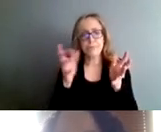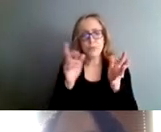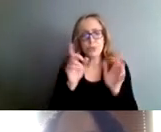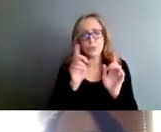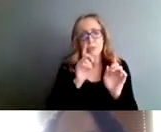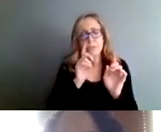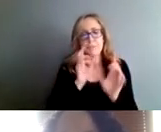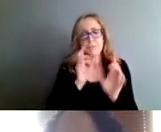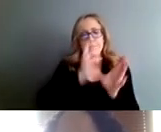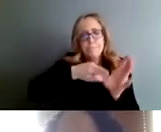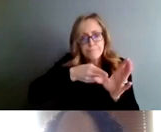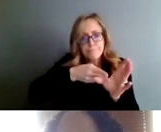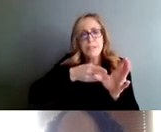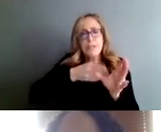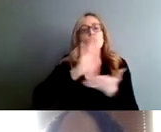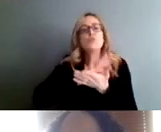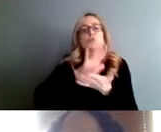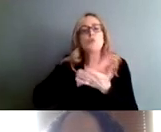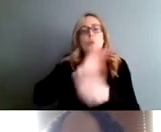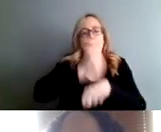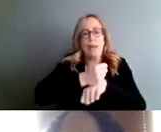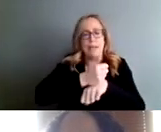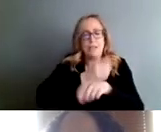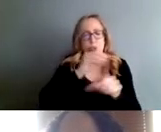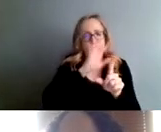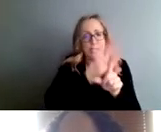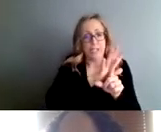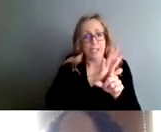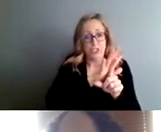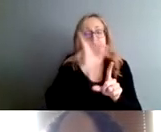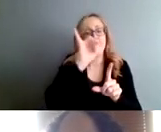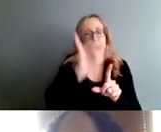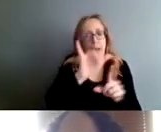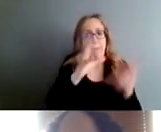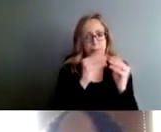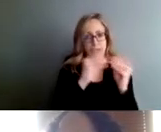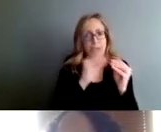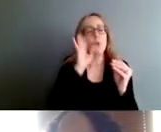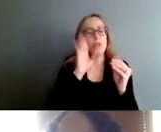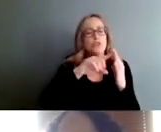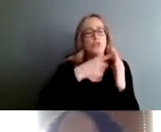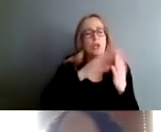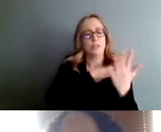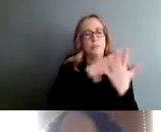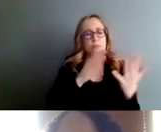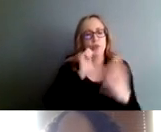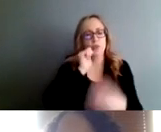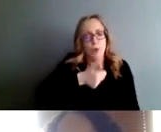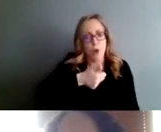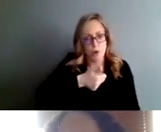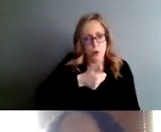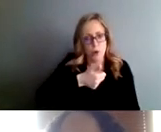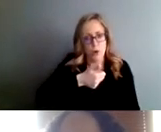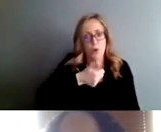school's school-based orientation. Those also will be scheduled beginning tomorrow through the